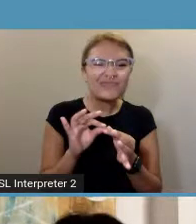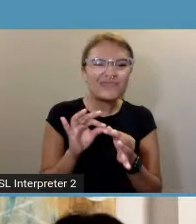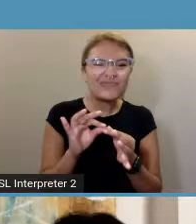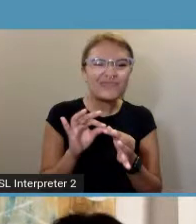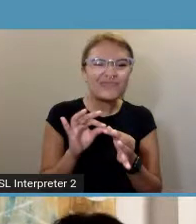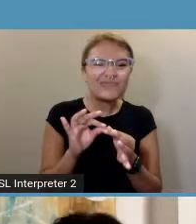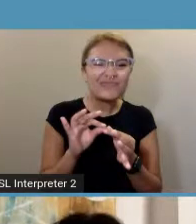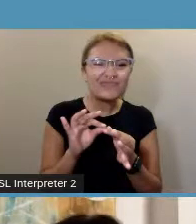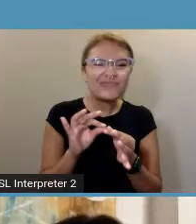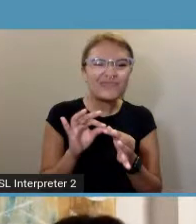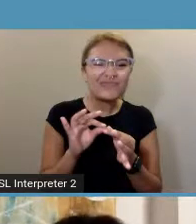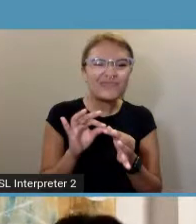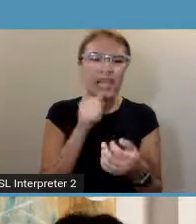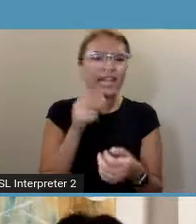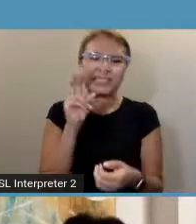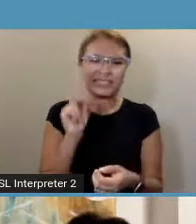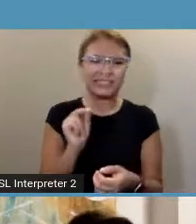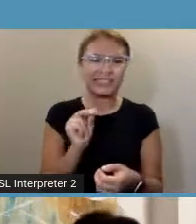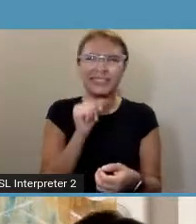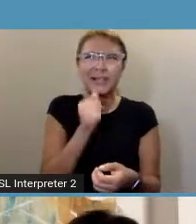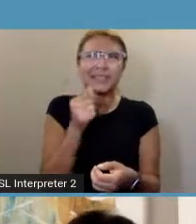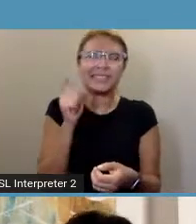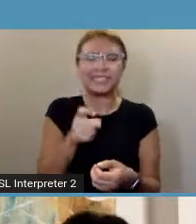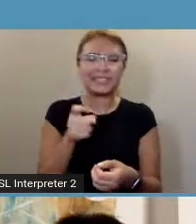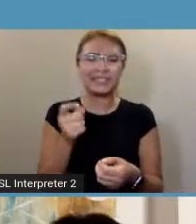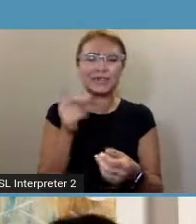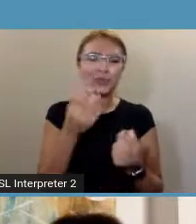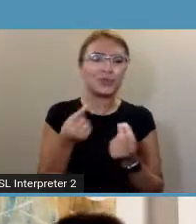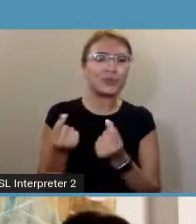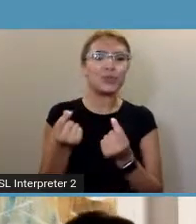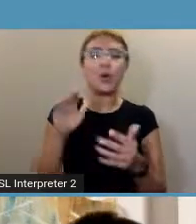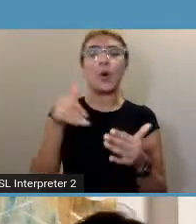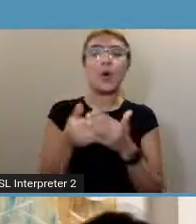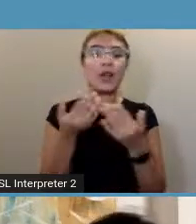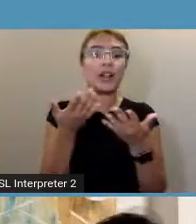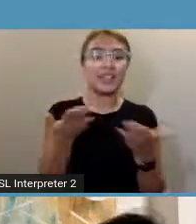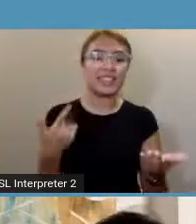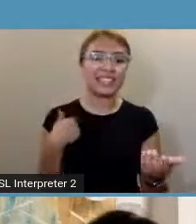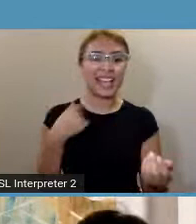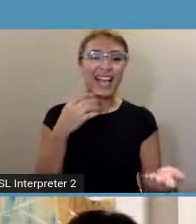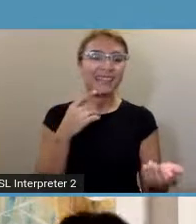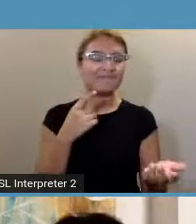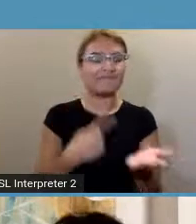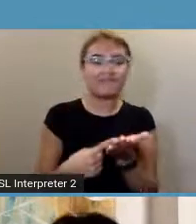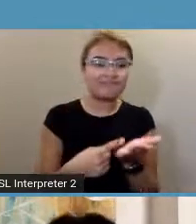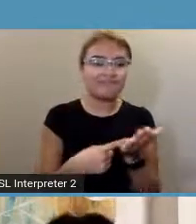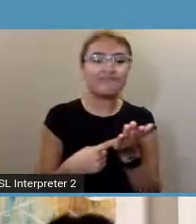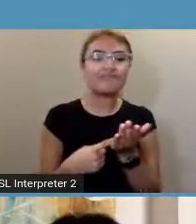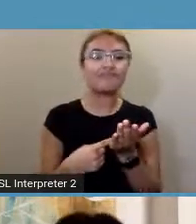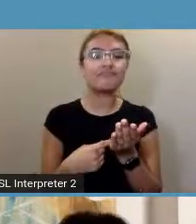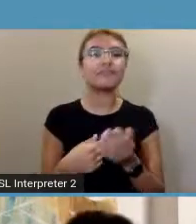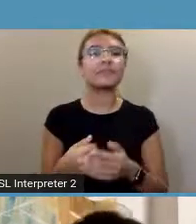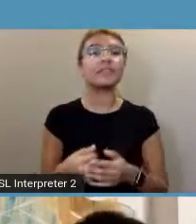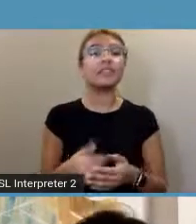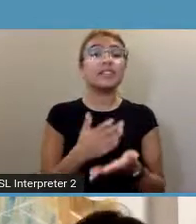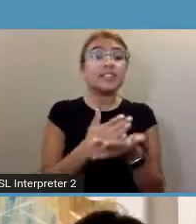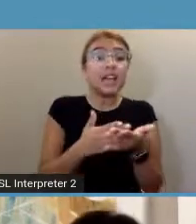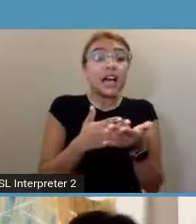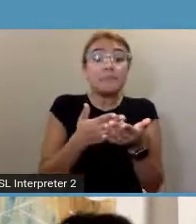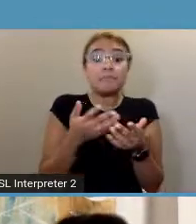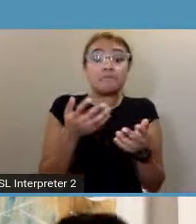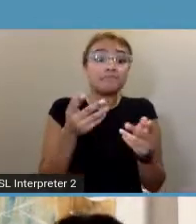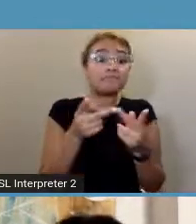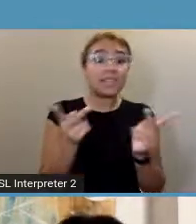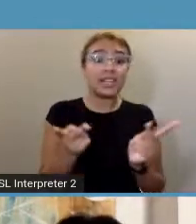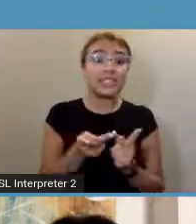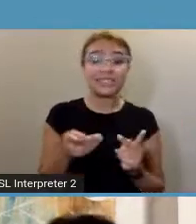do everything that I tell you. Every single museum is different. There's museums that have an exhibition design team. Some don't. Sometimes the curator